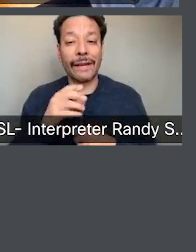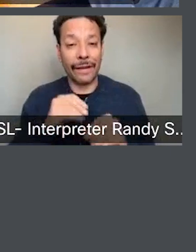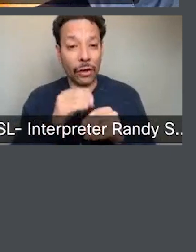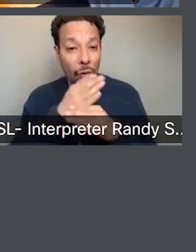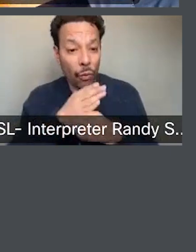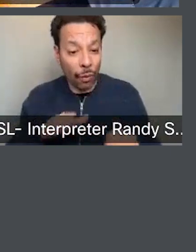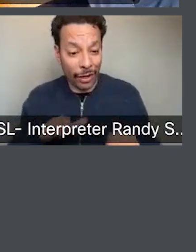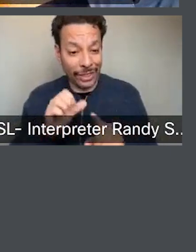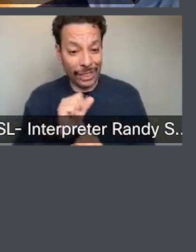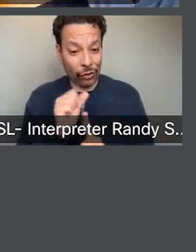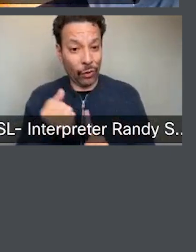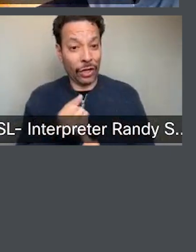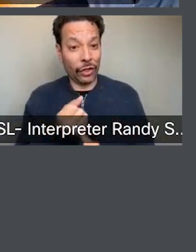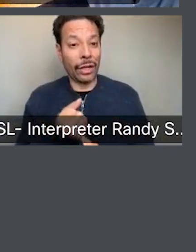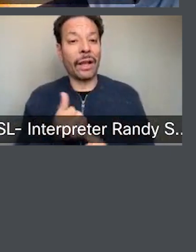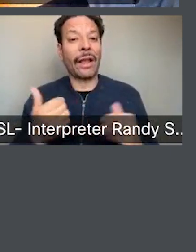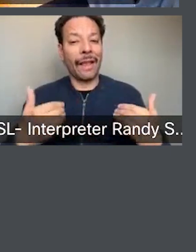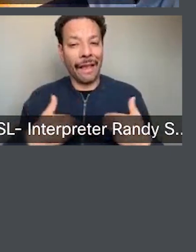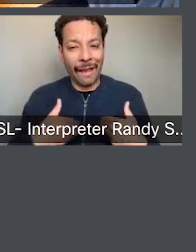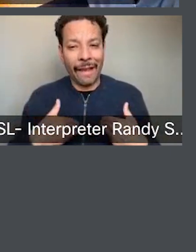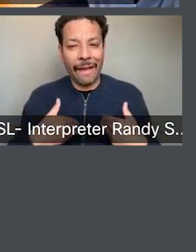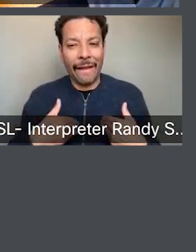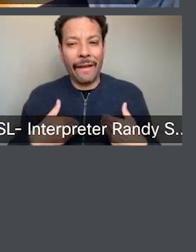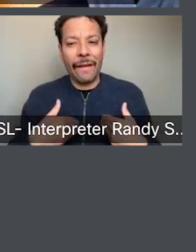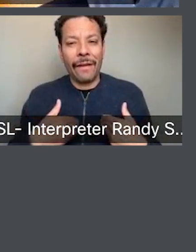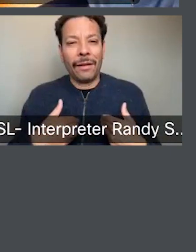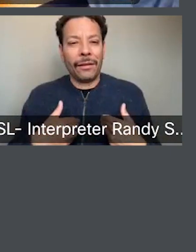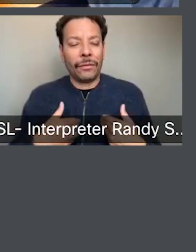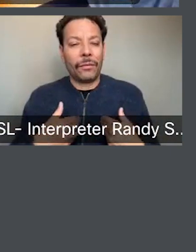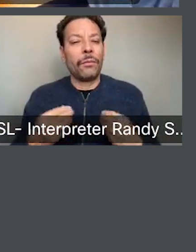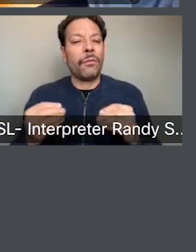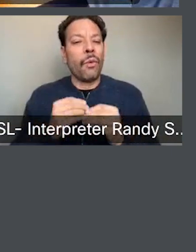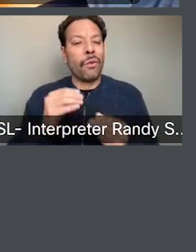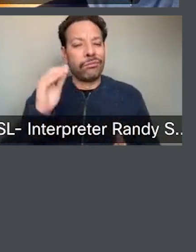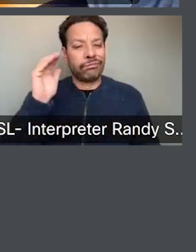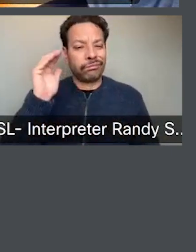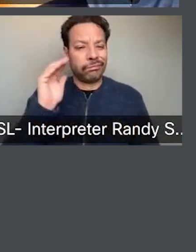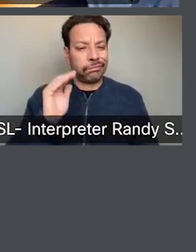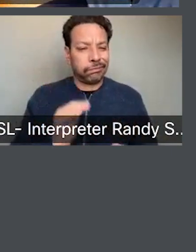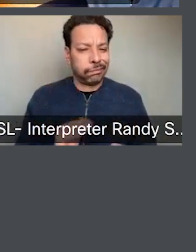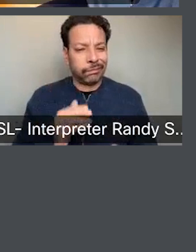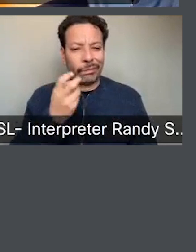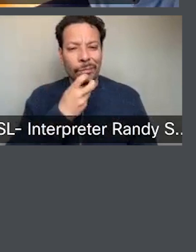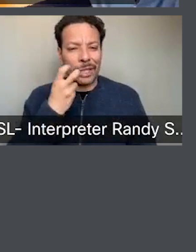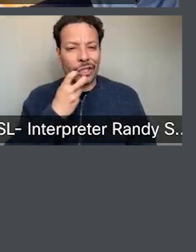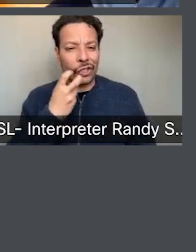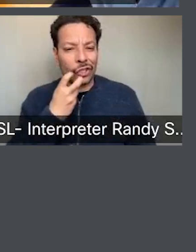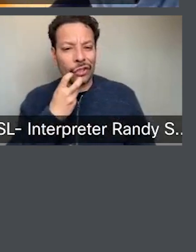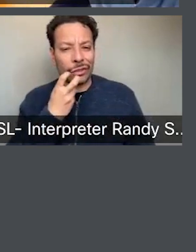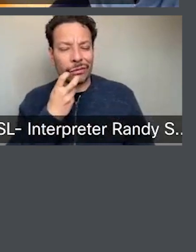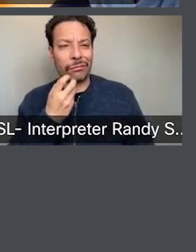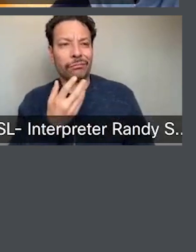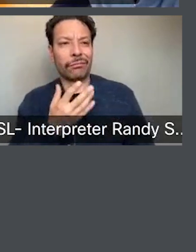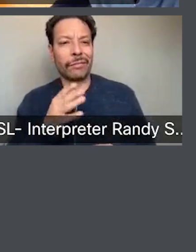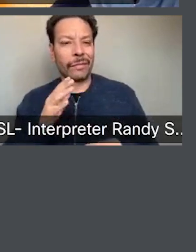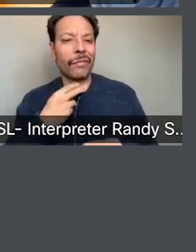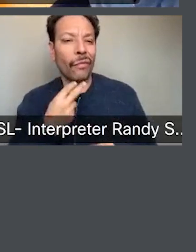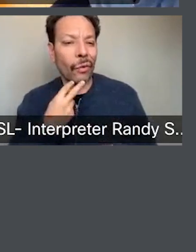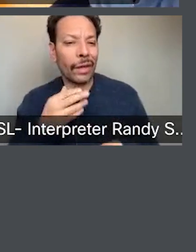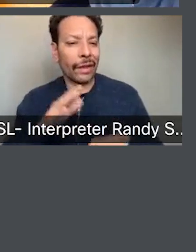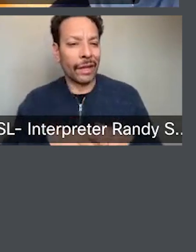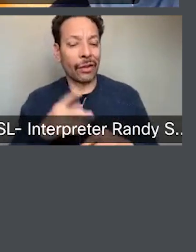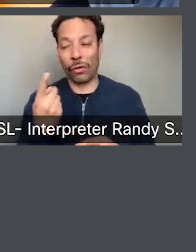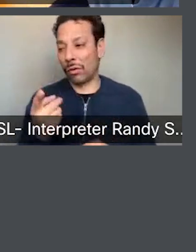situation, have poorer speech perception than those with normal hearing in both